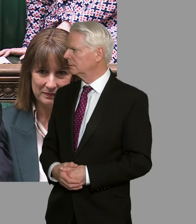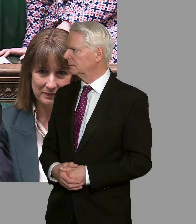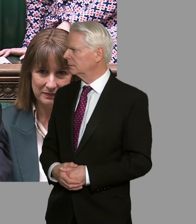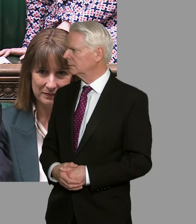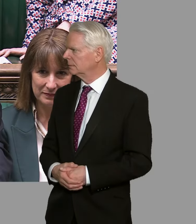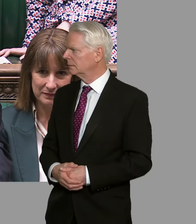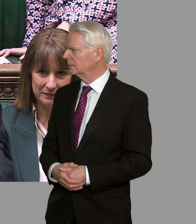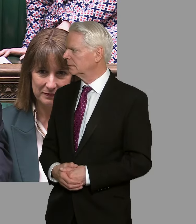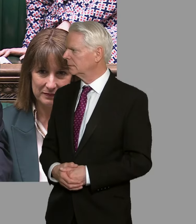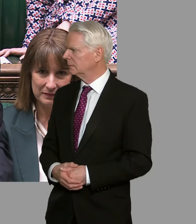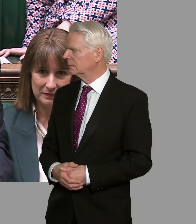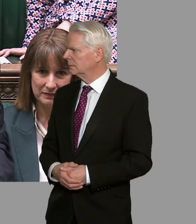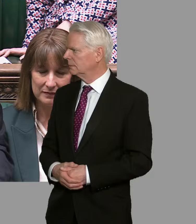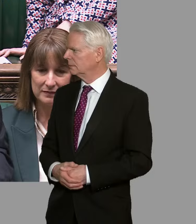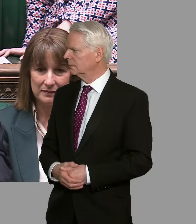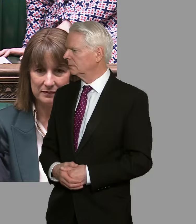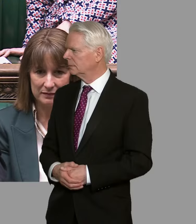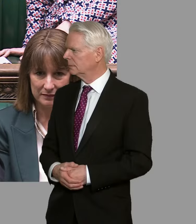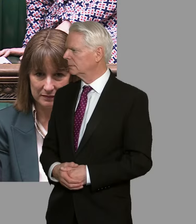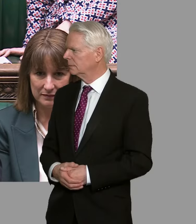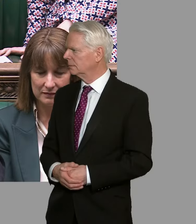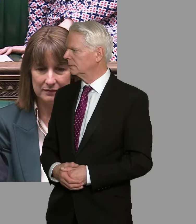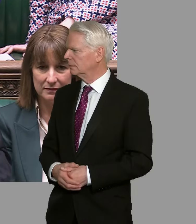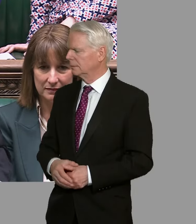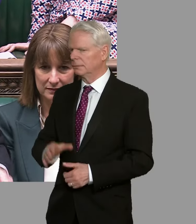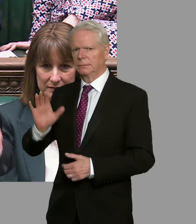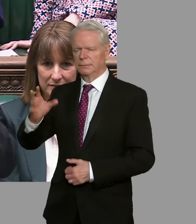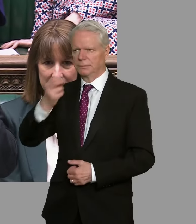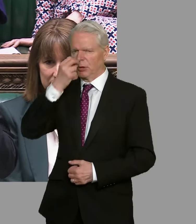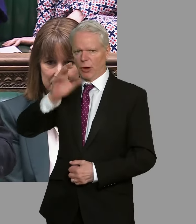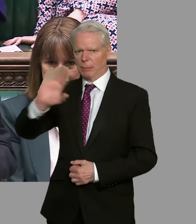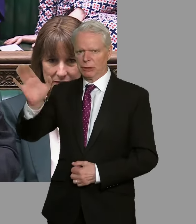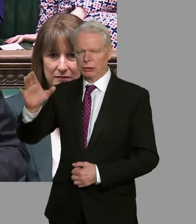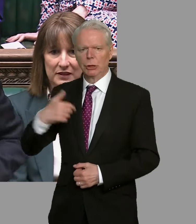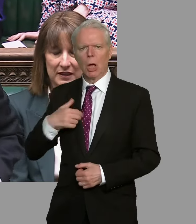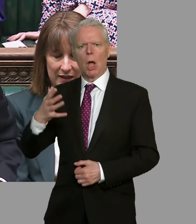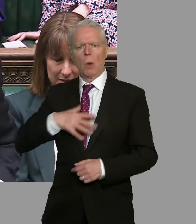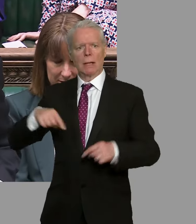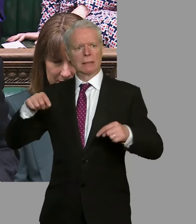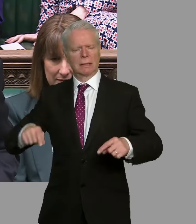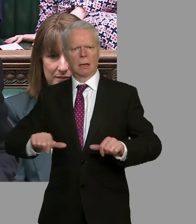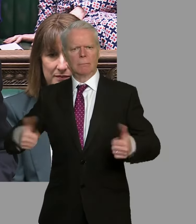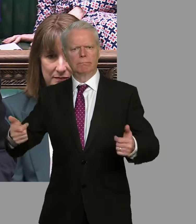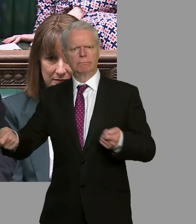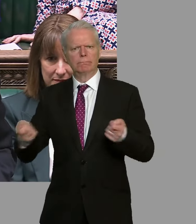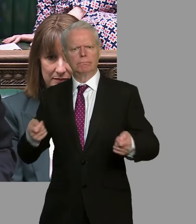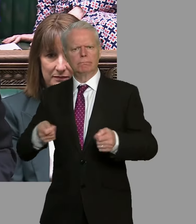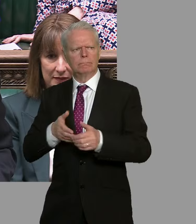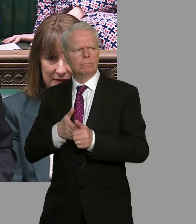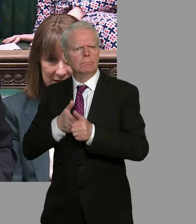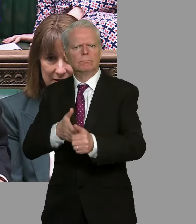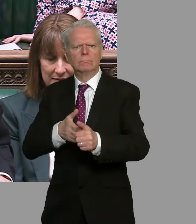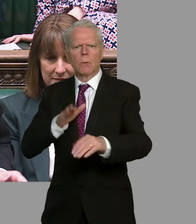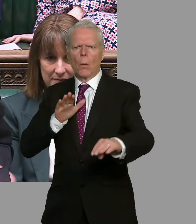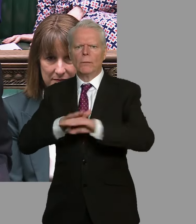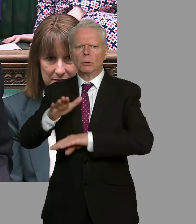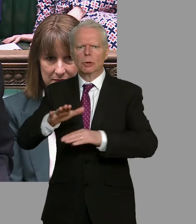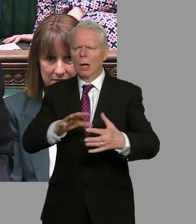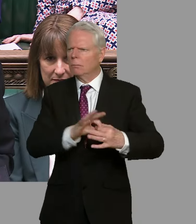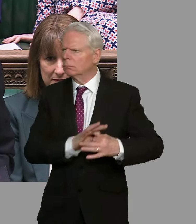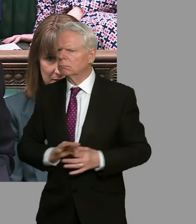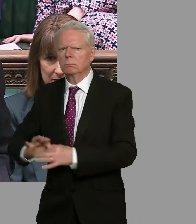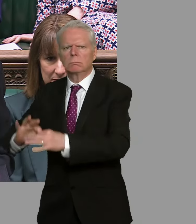not as strangers. And the loss of control of migration by the last government put all of that at risk. And that's